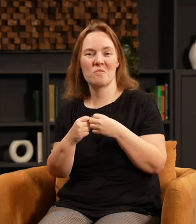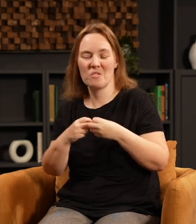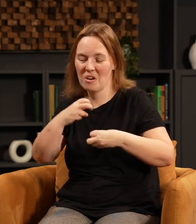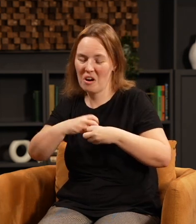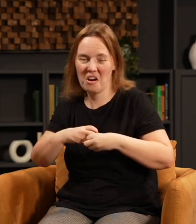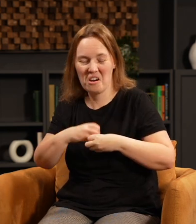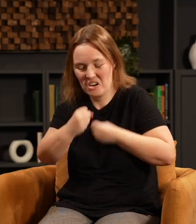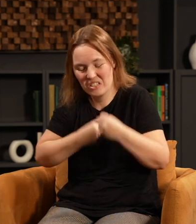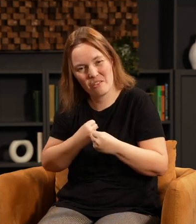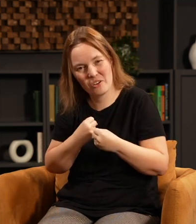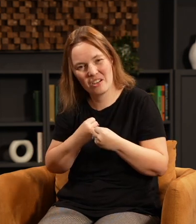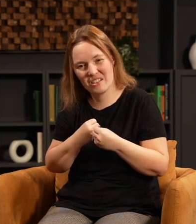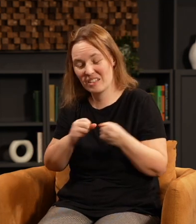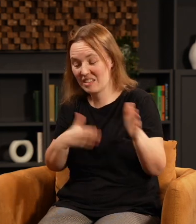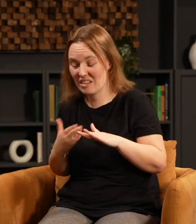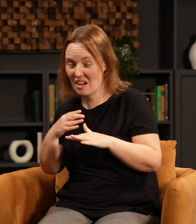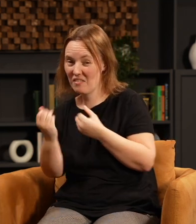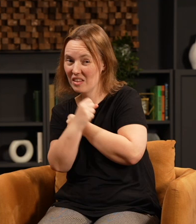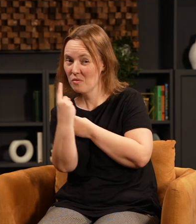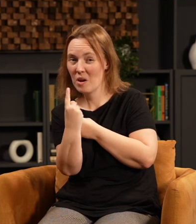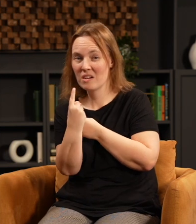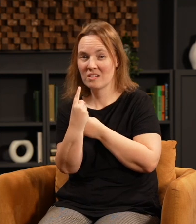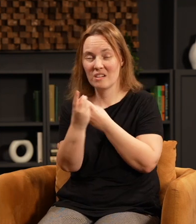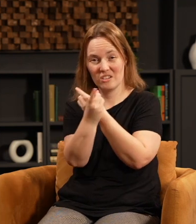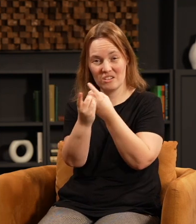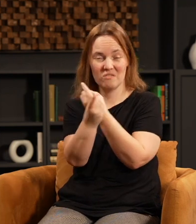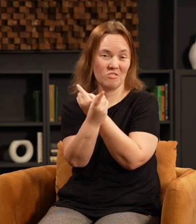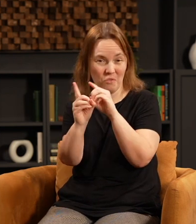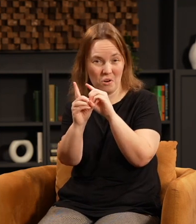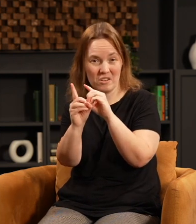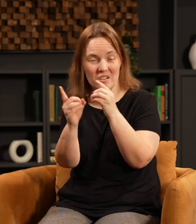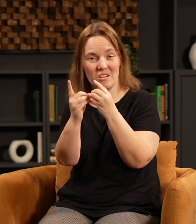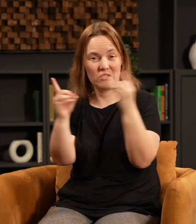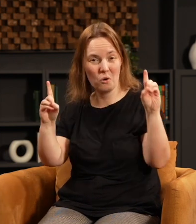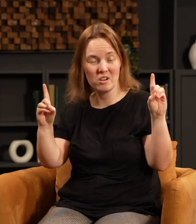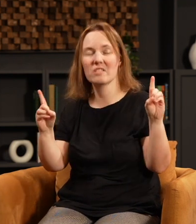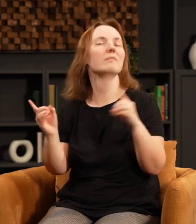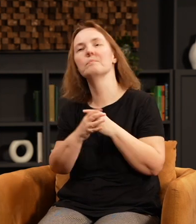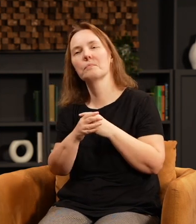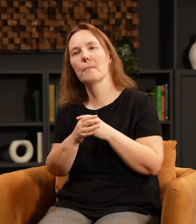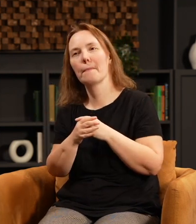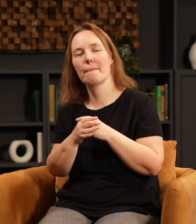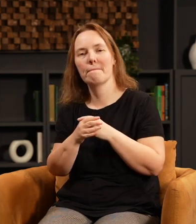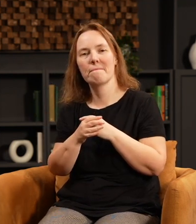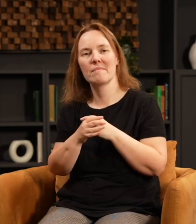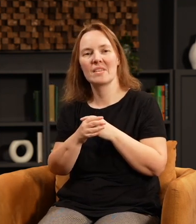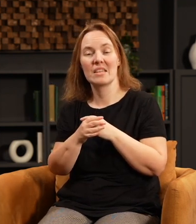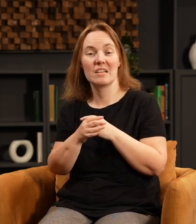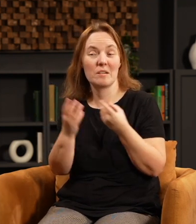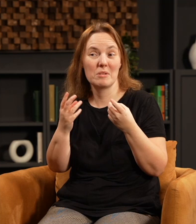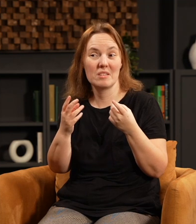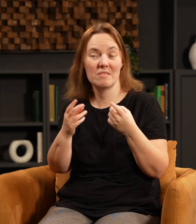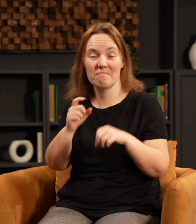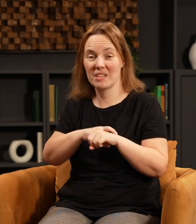a loved one. It can be a divorce, whether you're going through the divorce or your parents or your children are losing their parents through divorce. It can be times